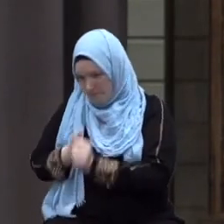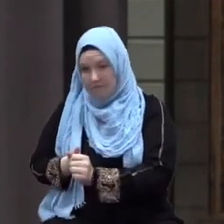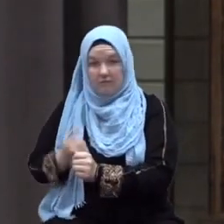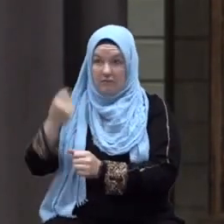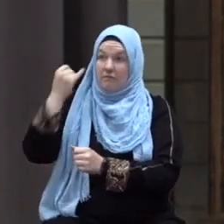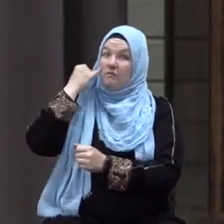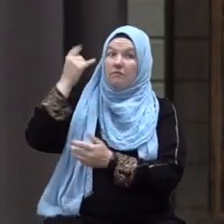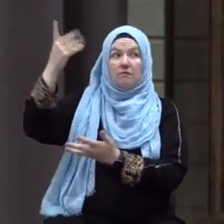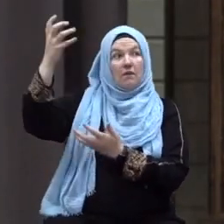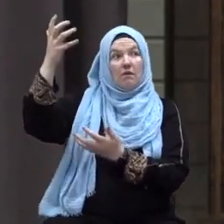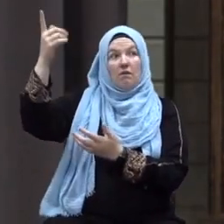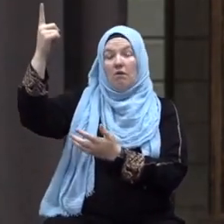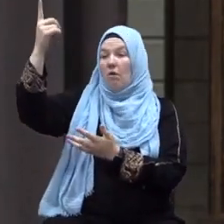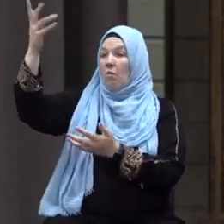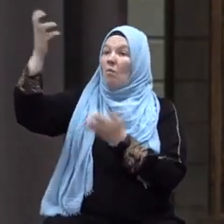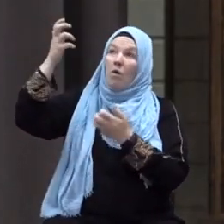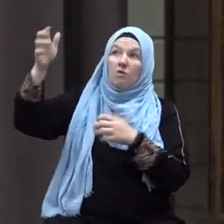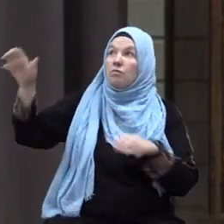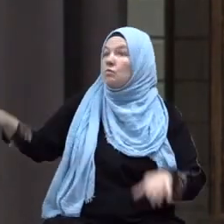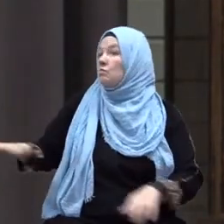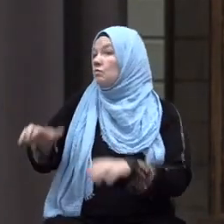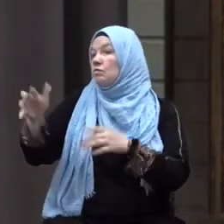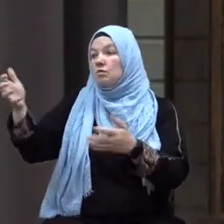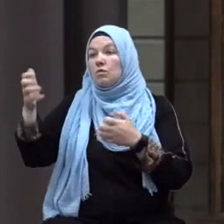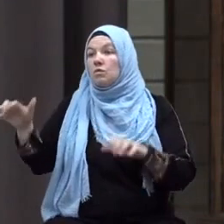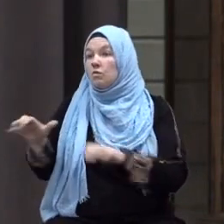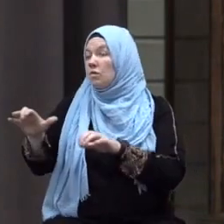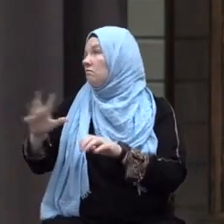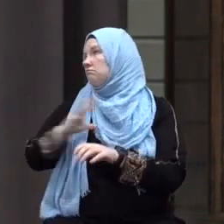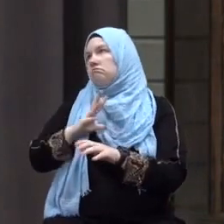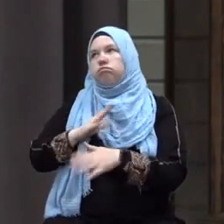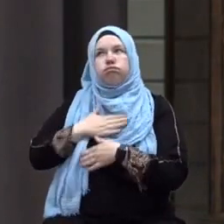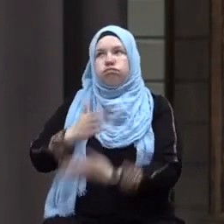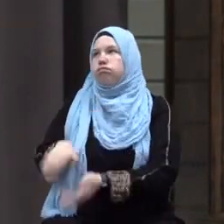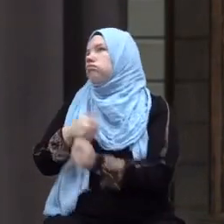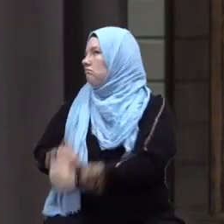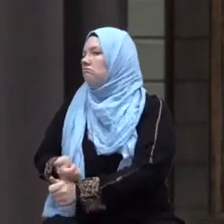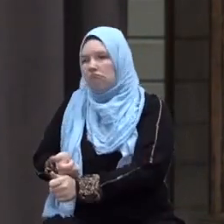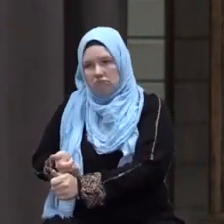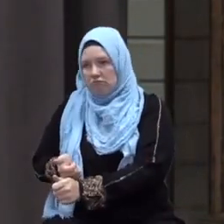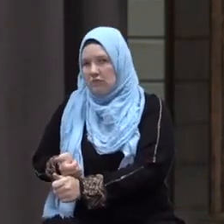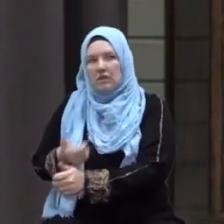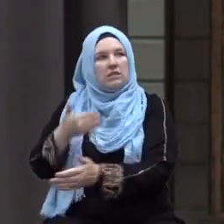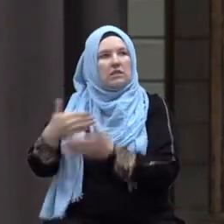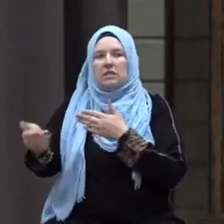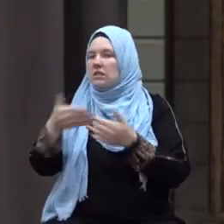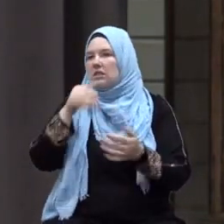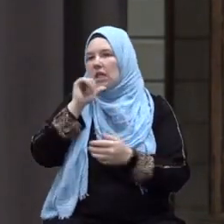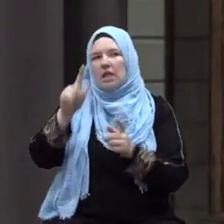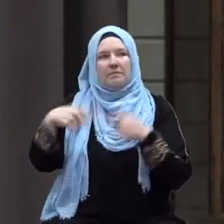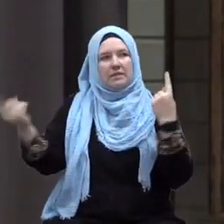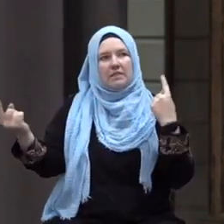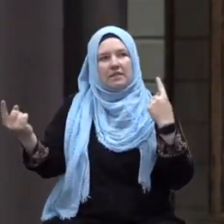wherever Allah directs him or them, they go. It's not the opposite.